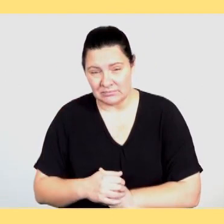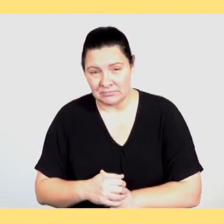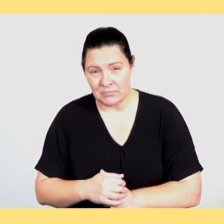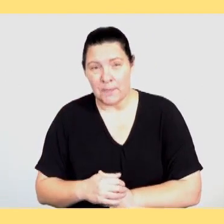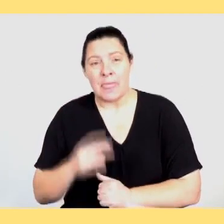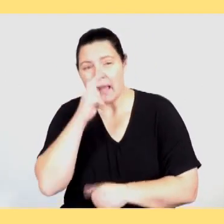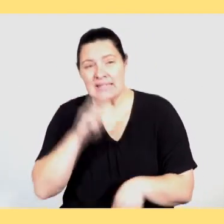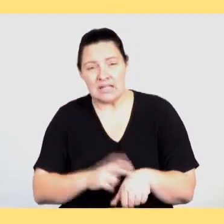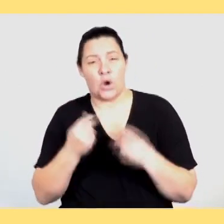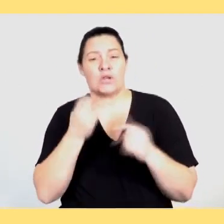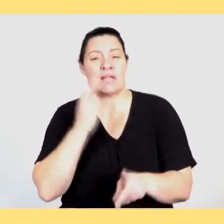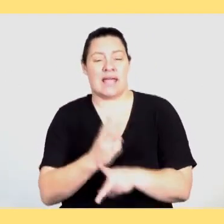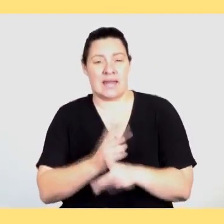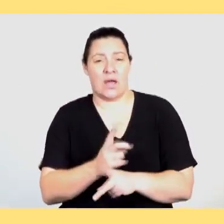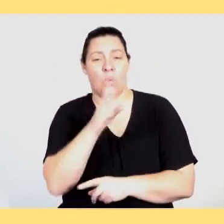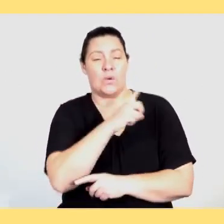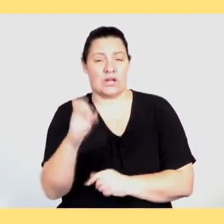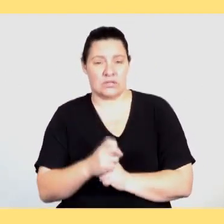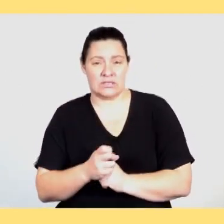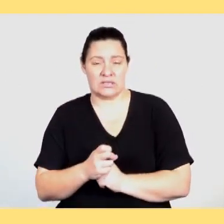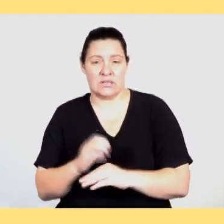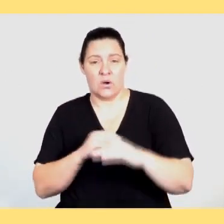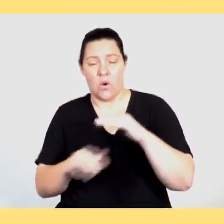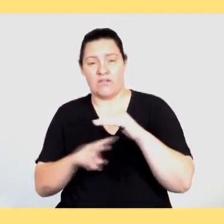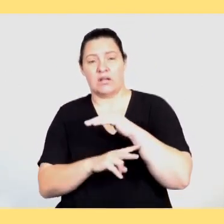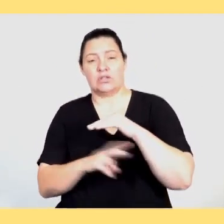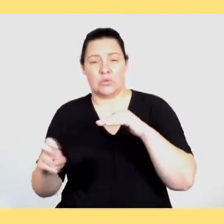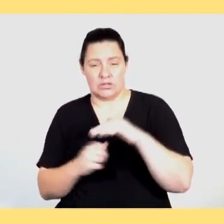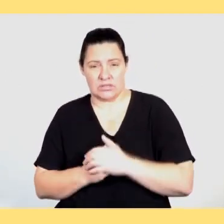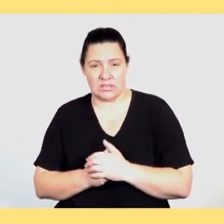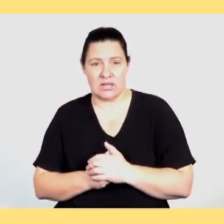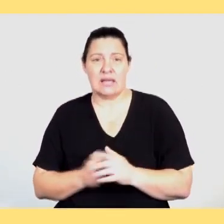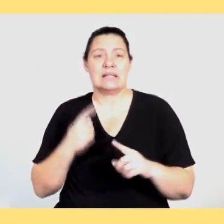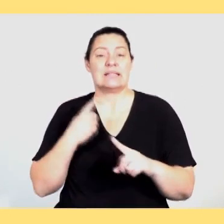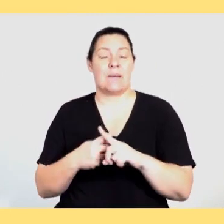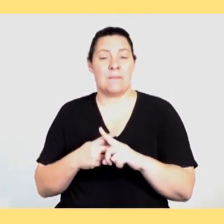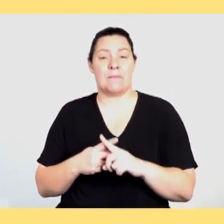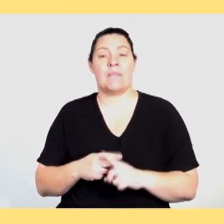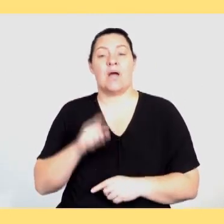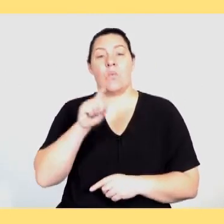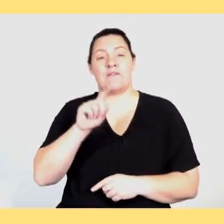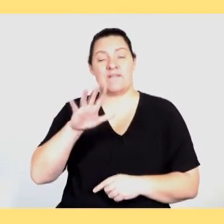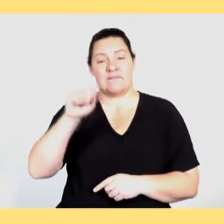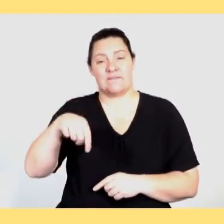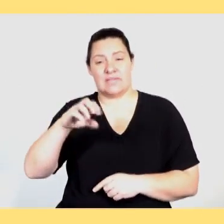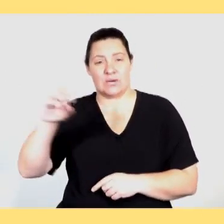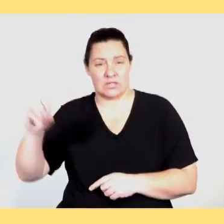15,800. I need cost again, 100 over 200 multiply by